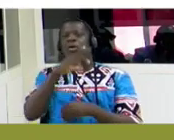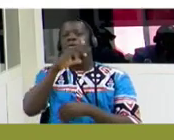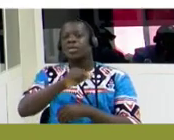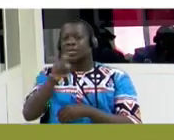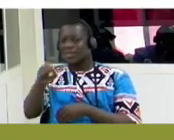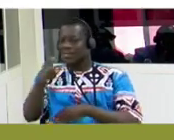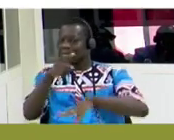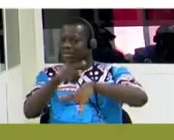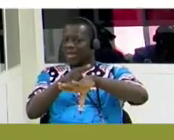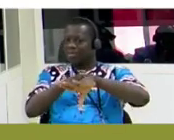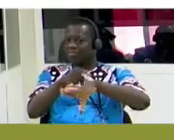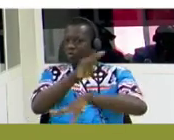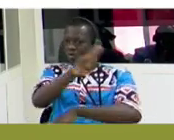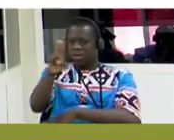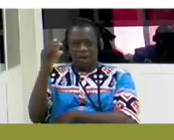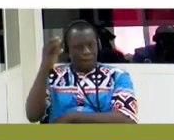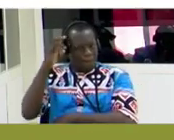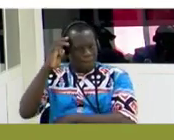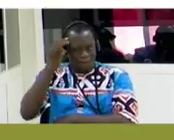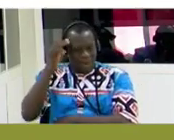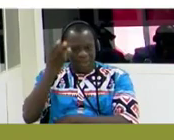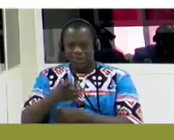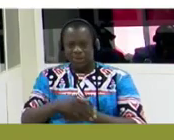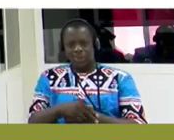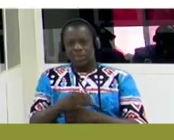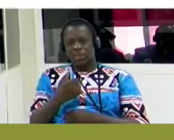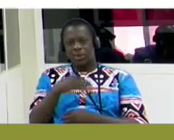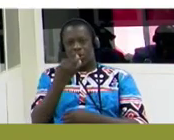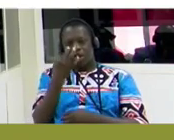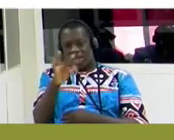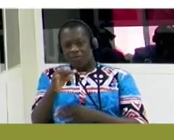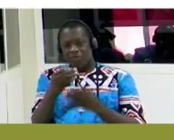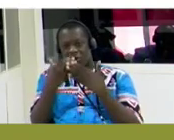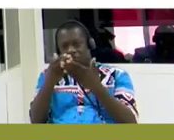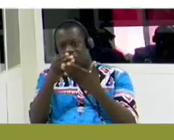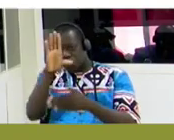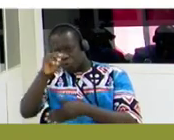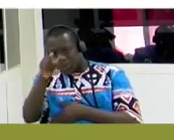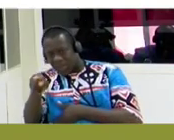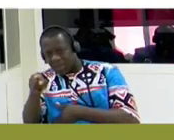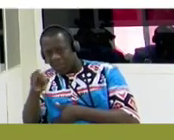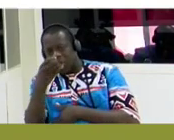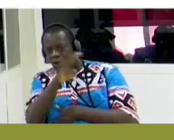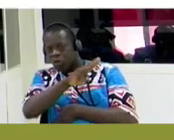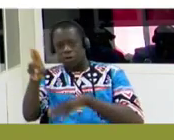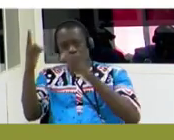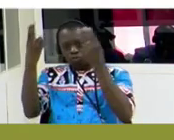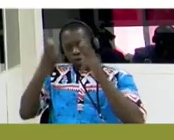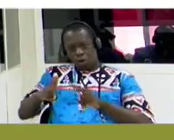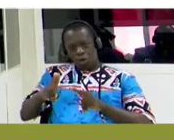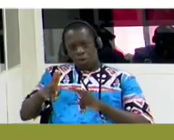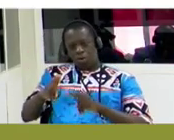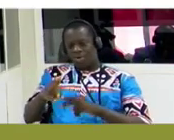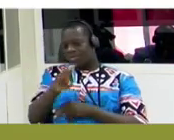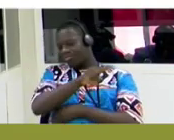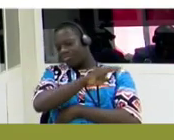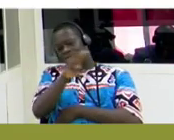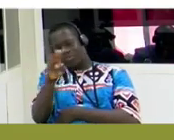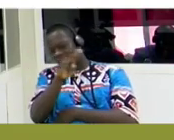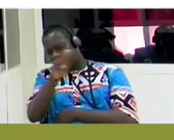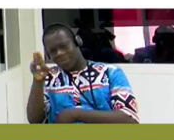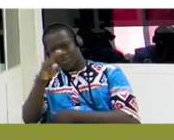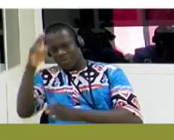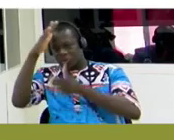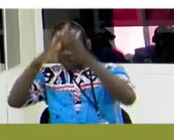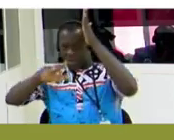time, I was not even crazy enough. They tell me to do this, I say no. It's not legal. No, no soldier will do that.